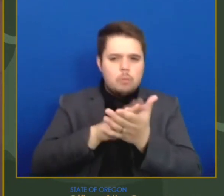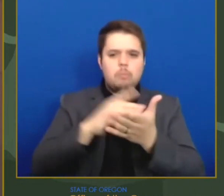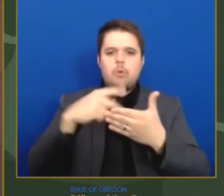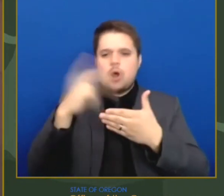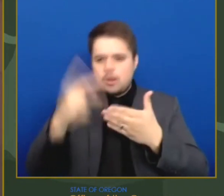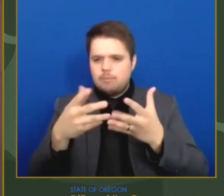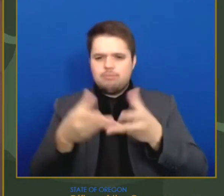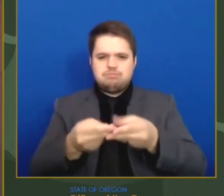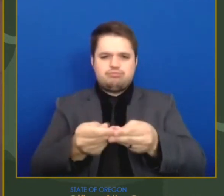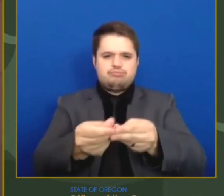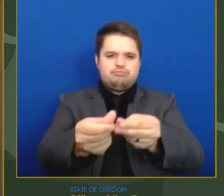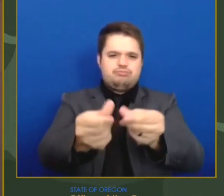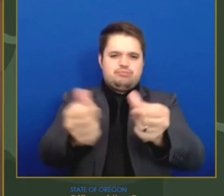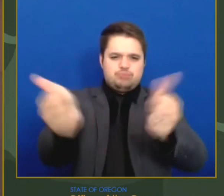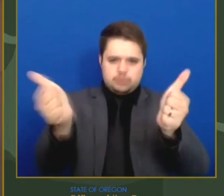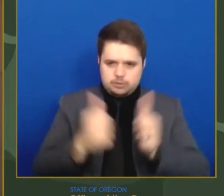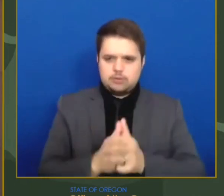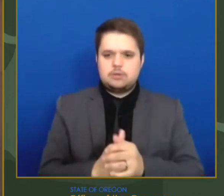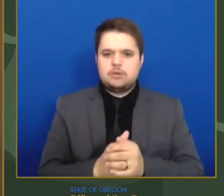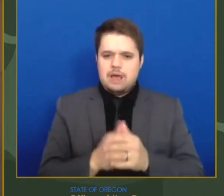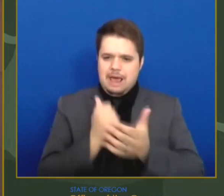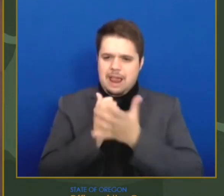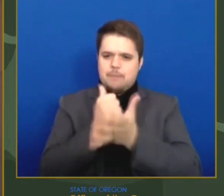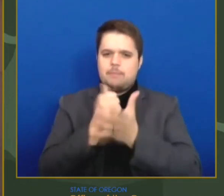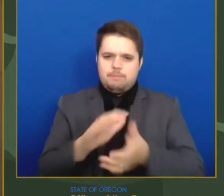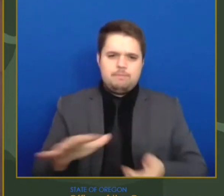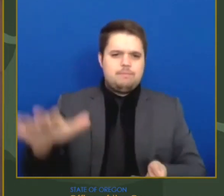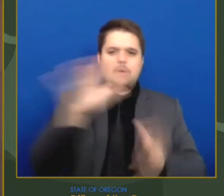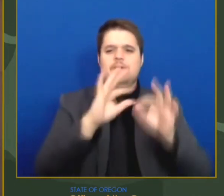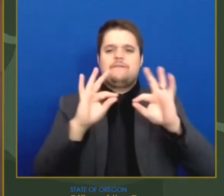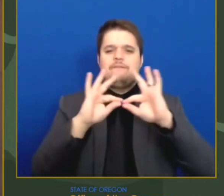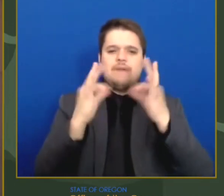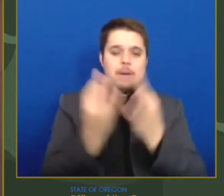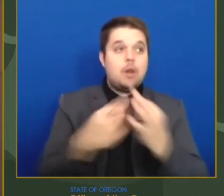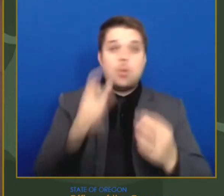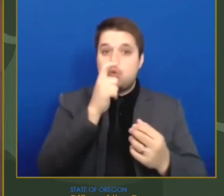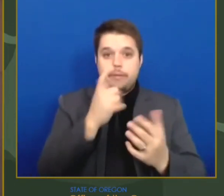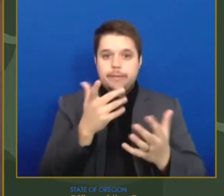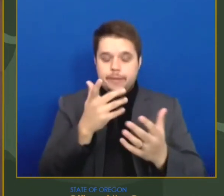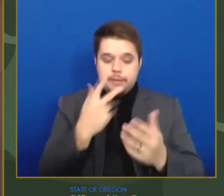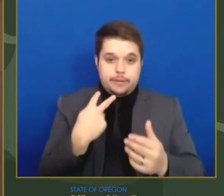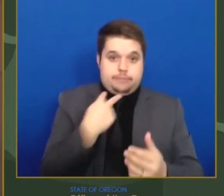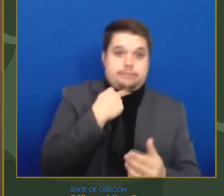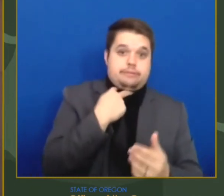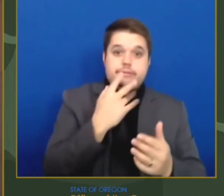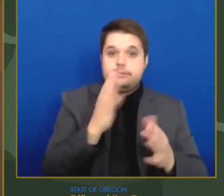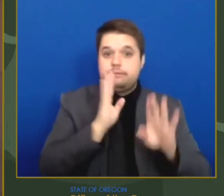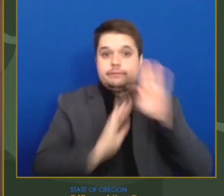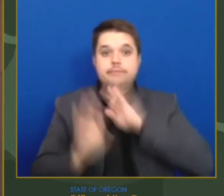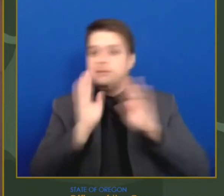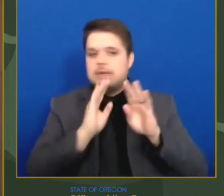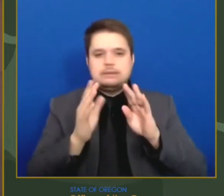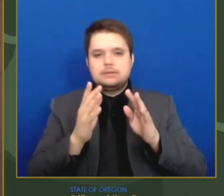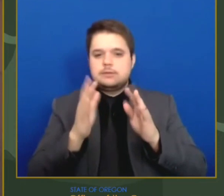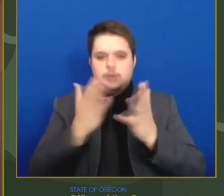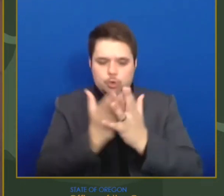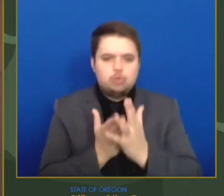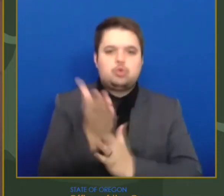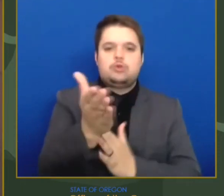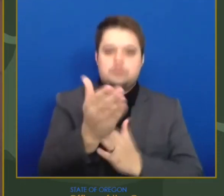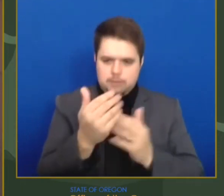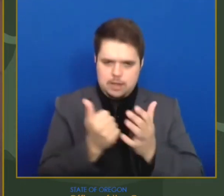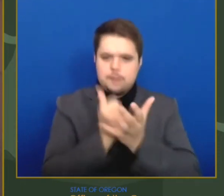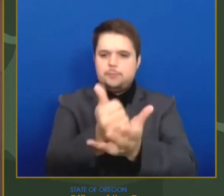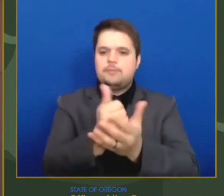hard by the impacts of COVID-19. After the hardship Oregon's kids have endured throughout the pandemic,